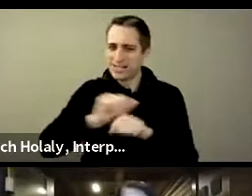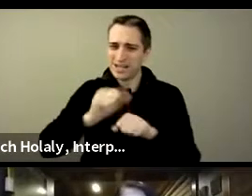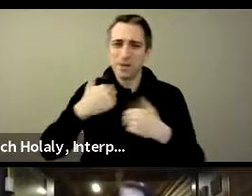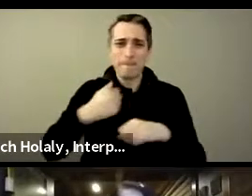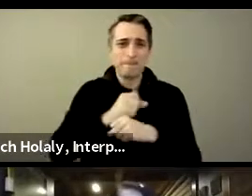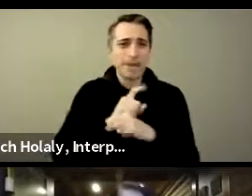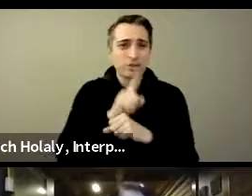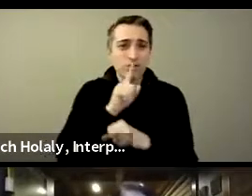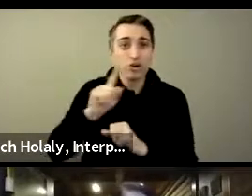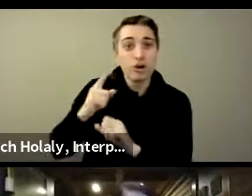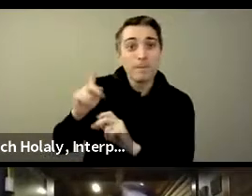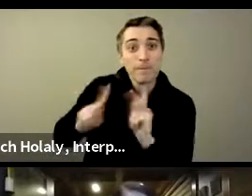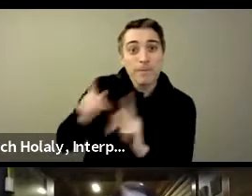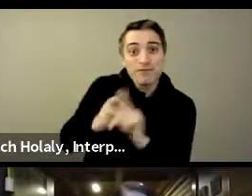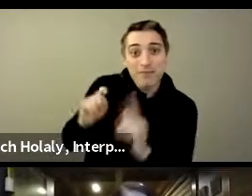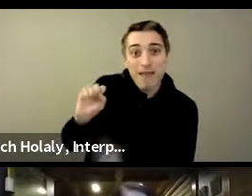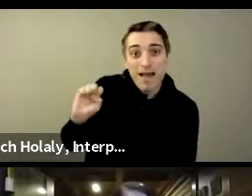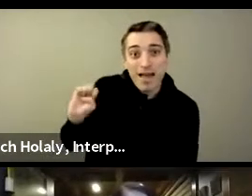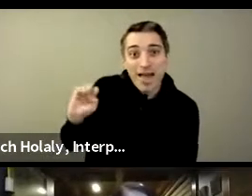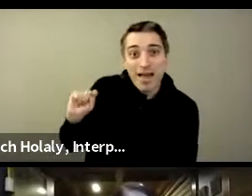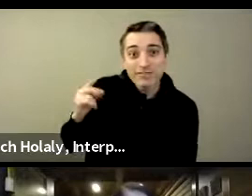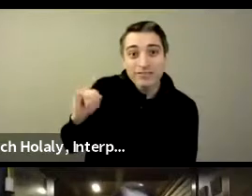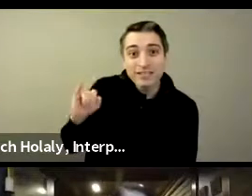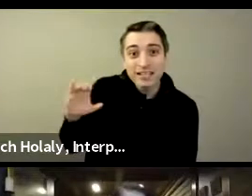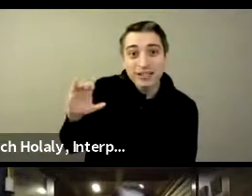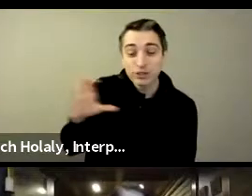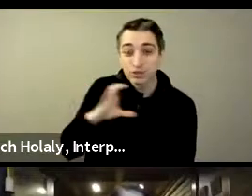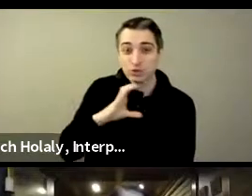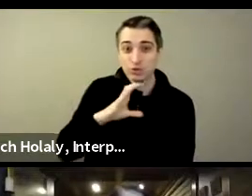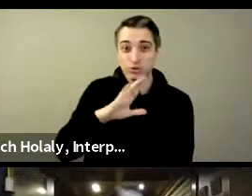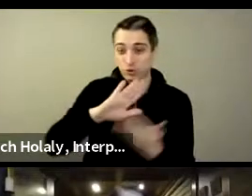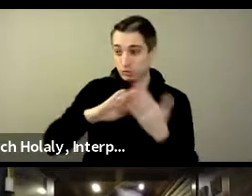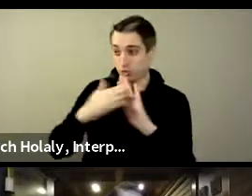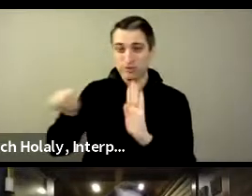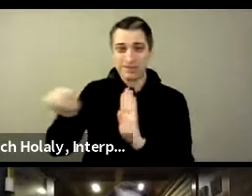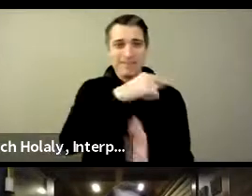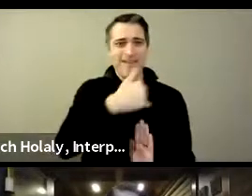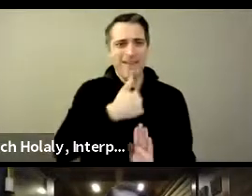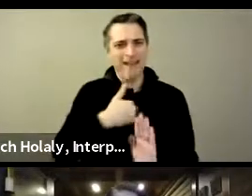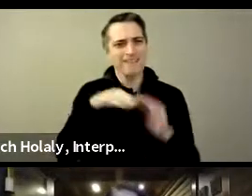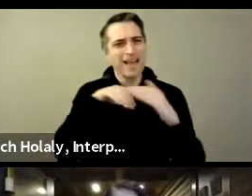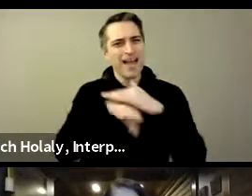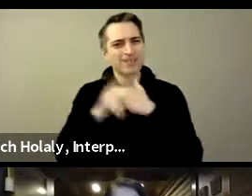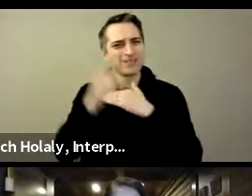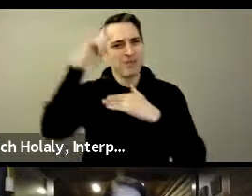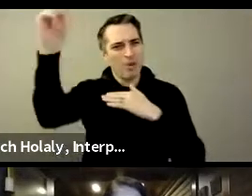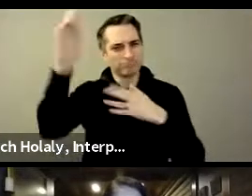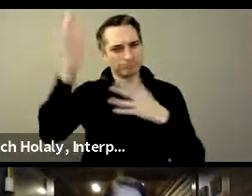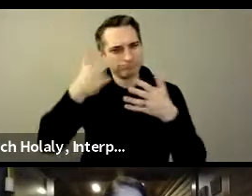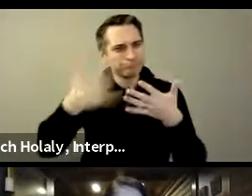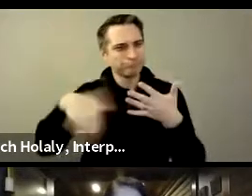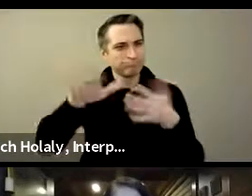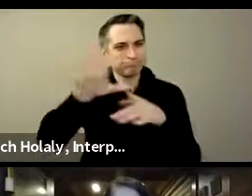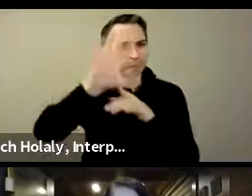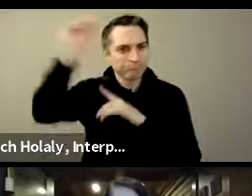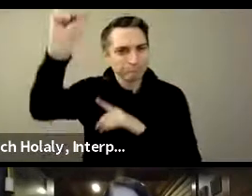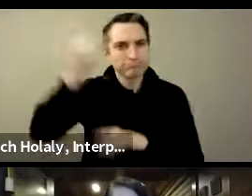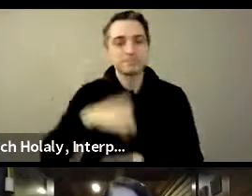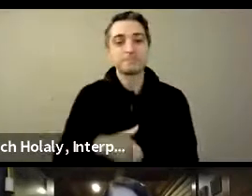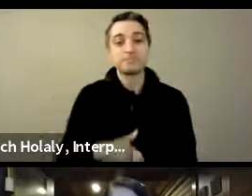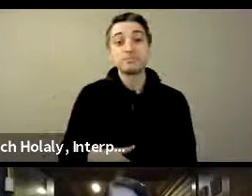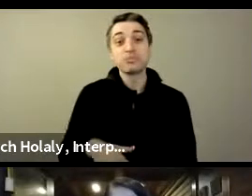ethnic communities have access to prosperity and opportunity. Governor Whitmer has been very intentional